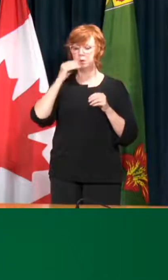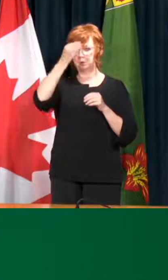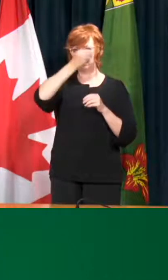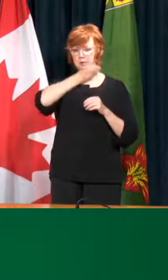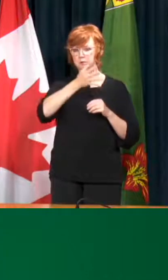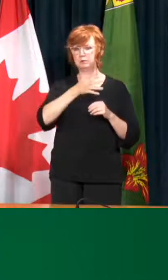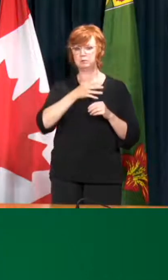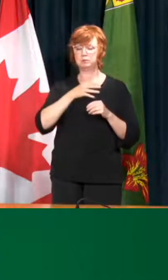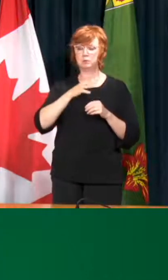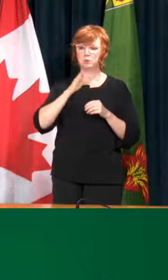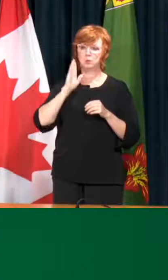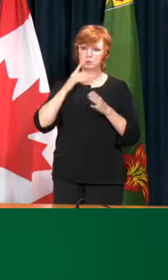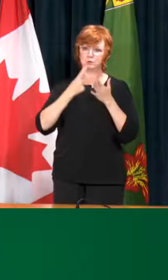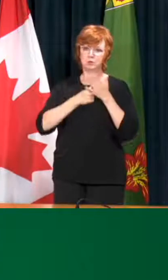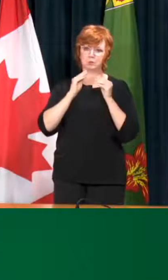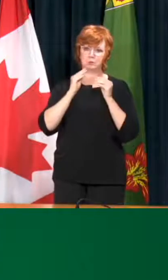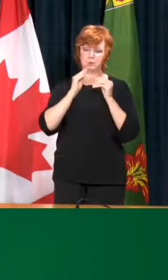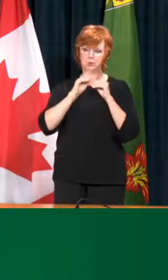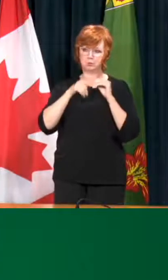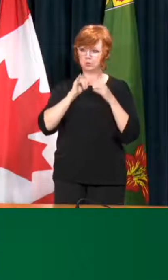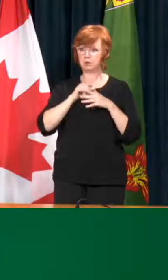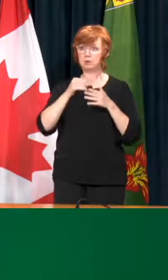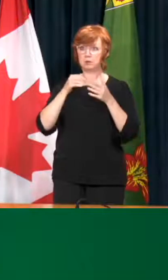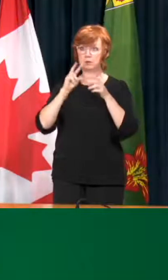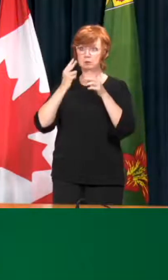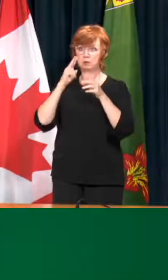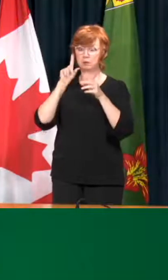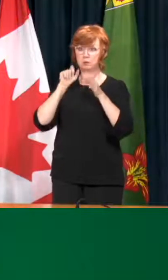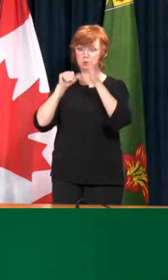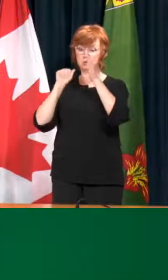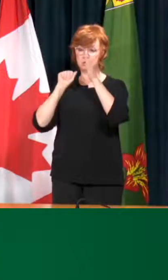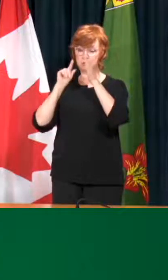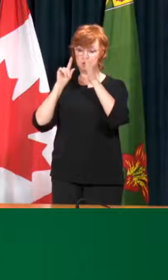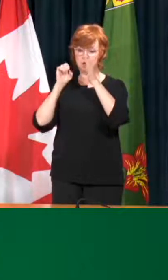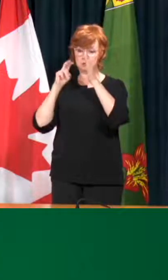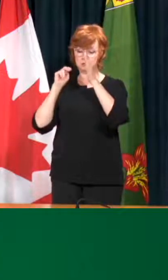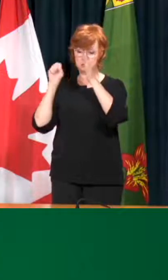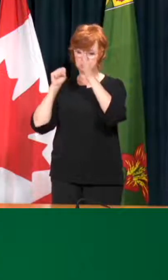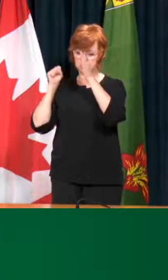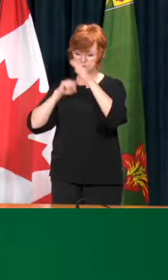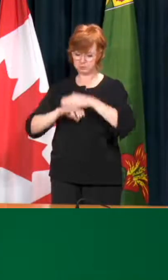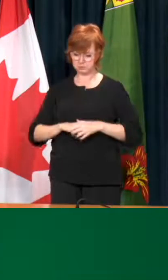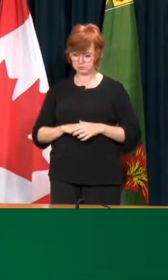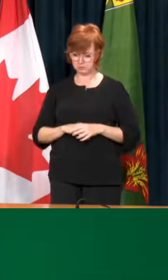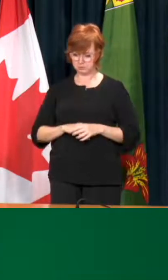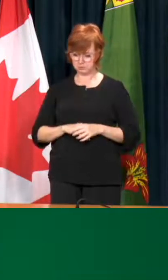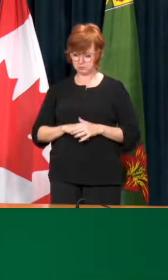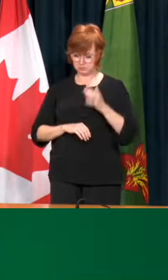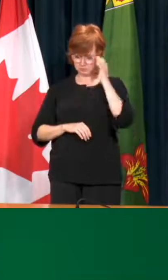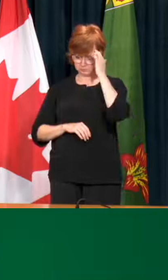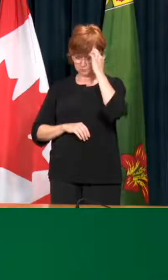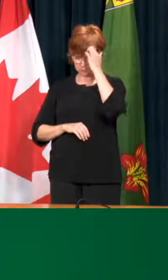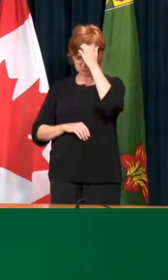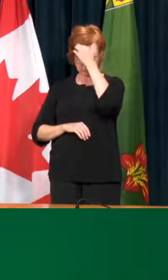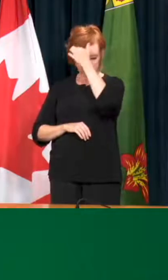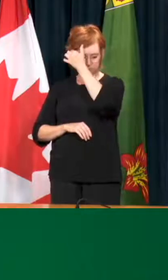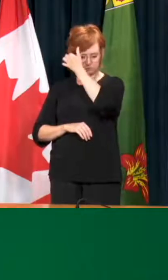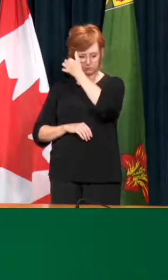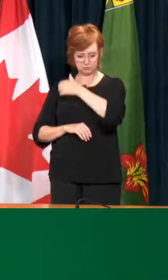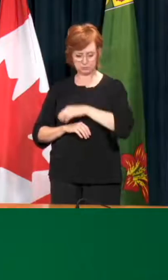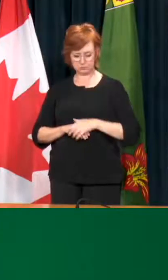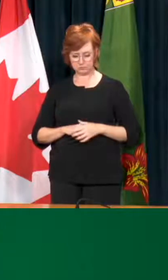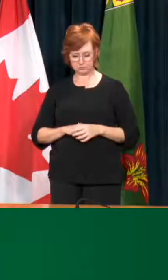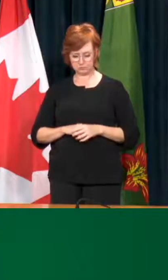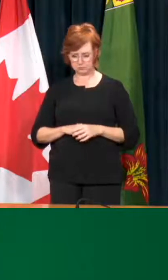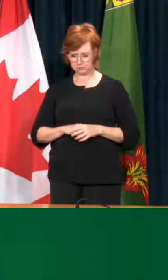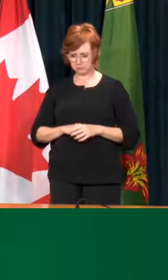that over the next few weeks. Do you have a follow-up, Allison? Yeah, I know, Dr. Shahab, you said what's happening in PA